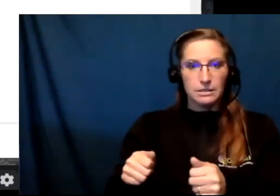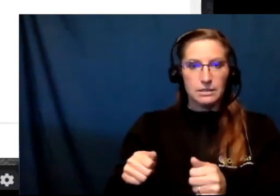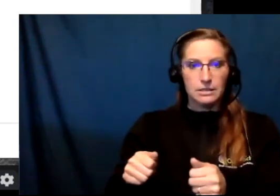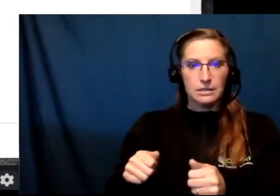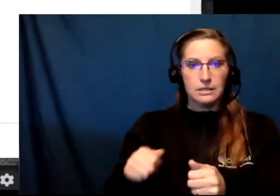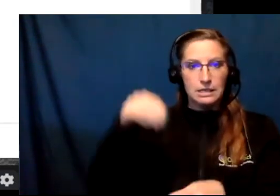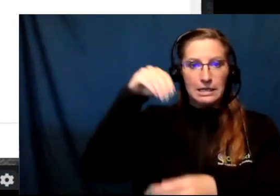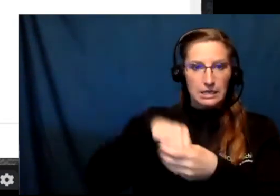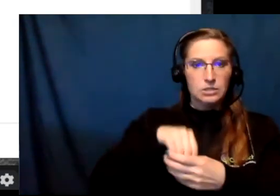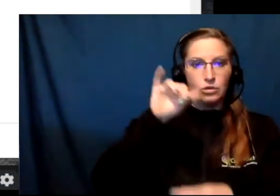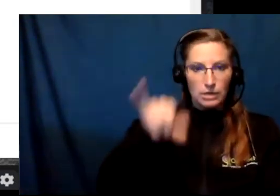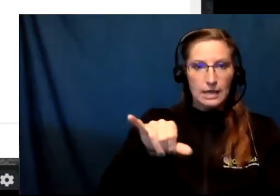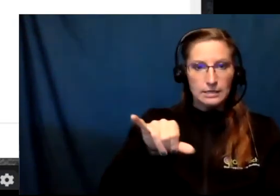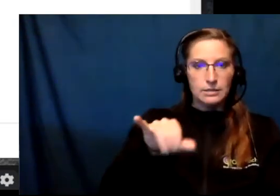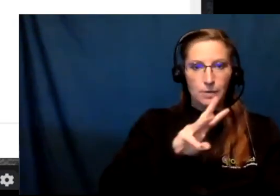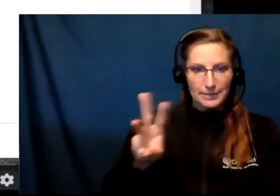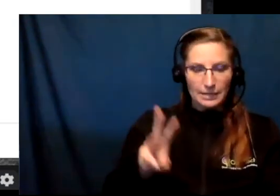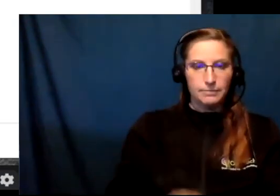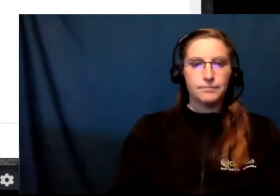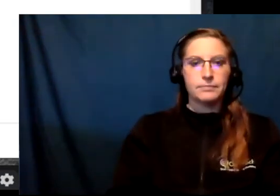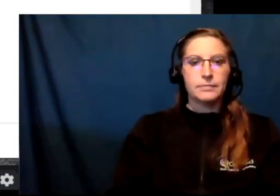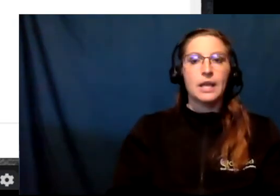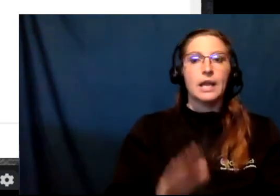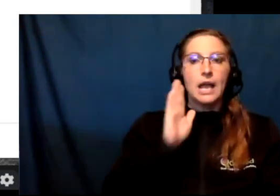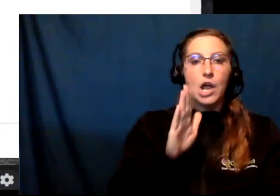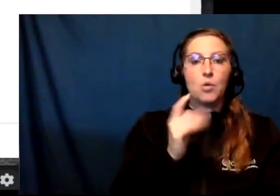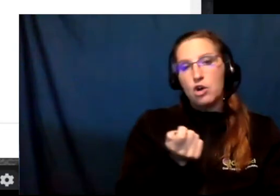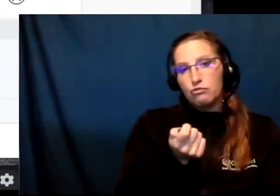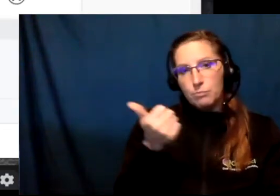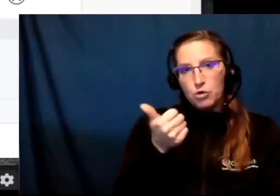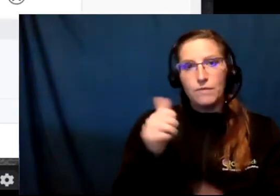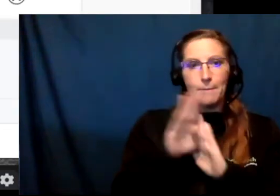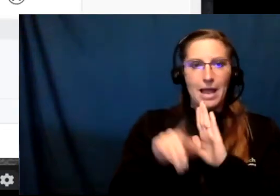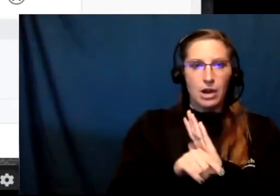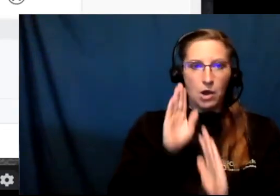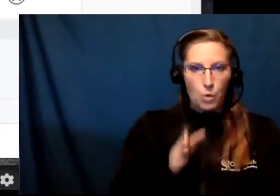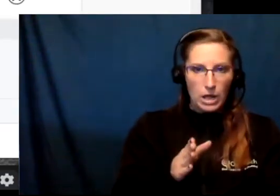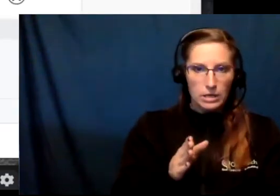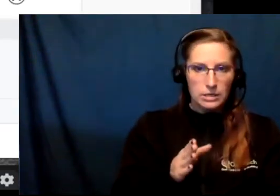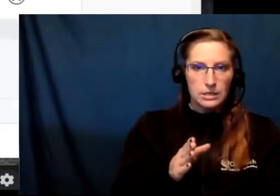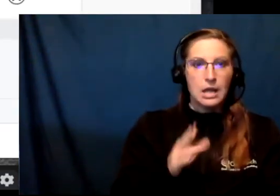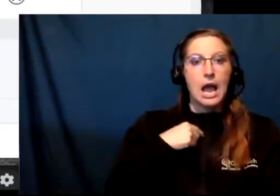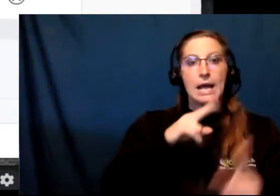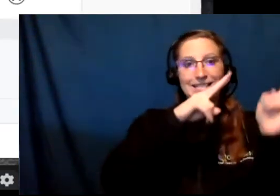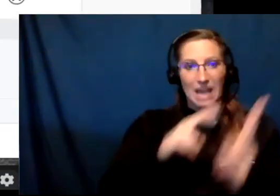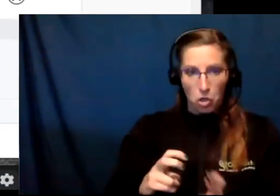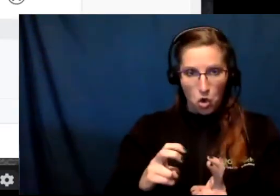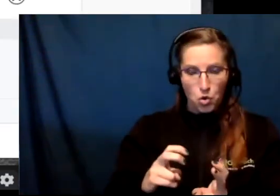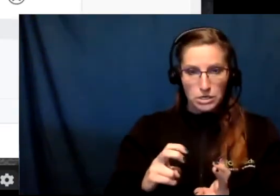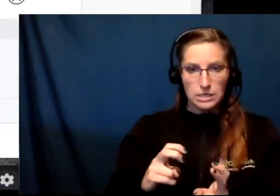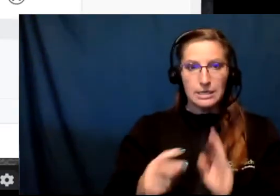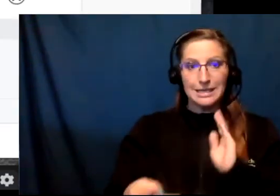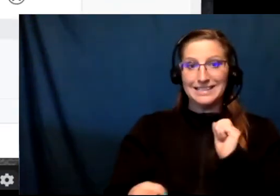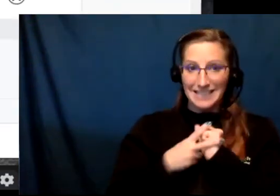into this website. Now it's going to remove that background, And when I click download, it'll save